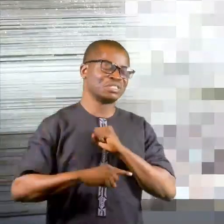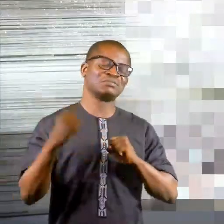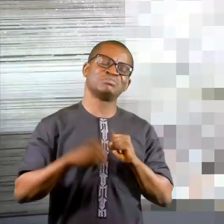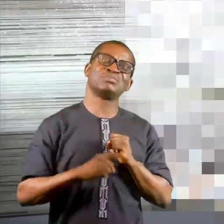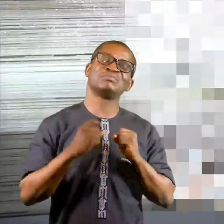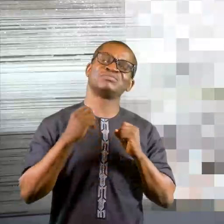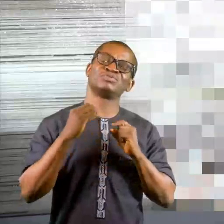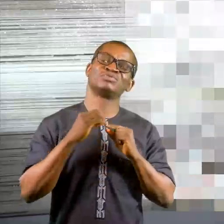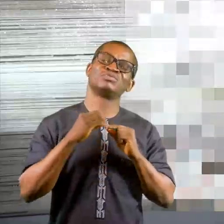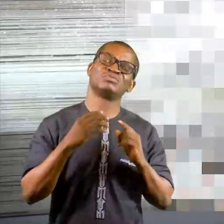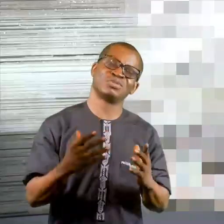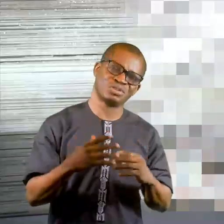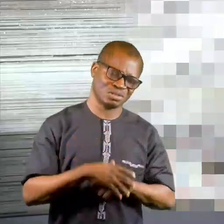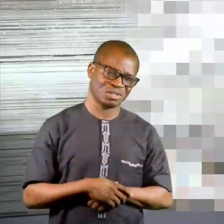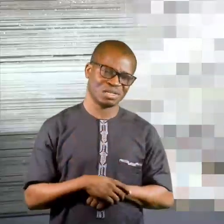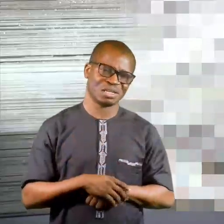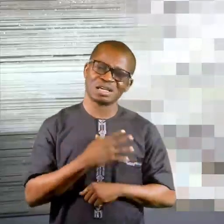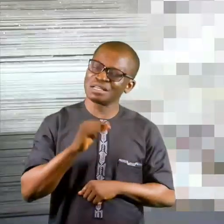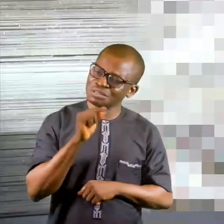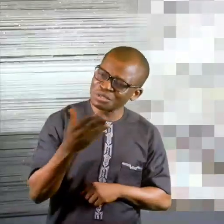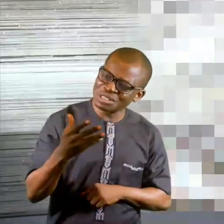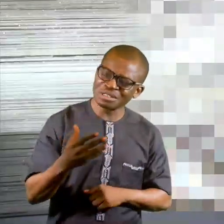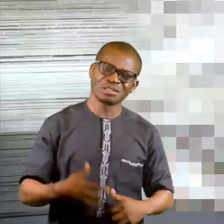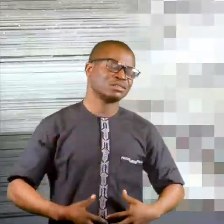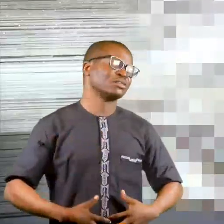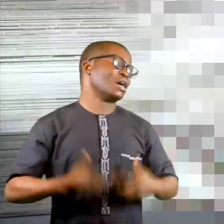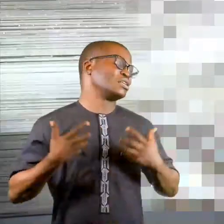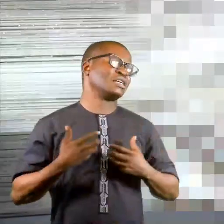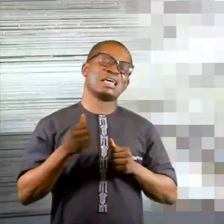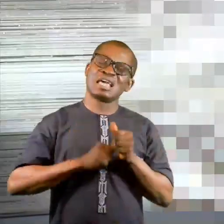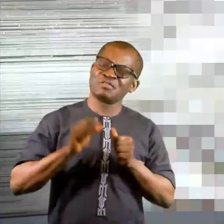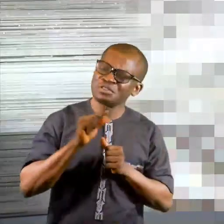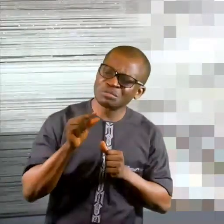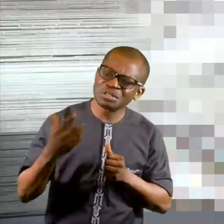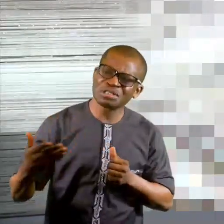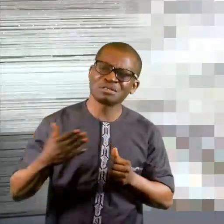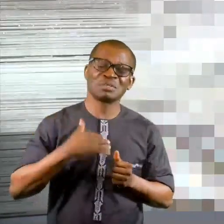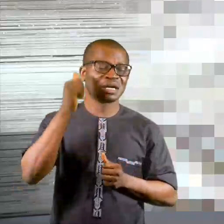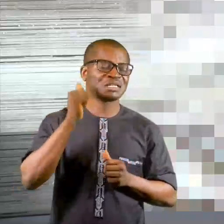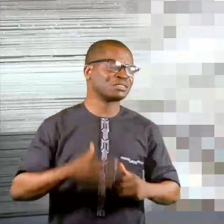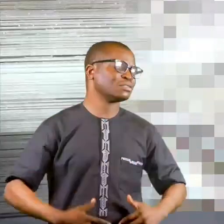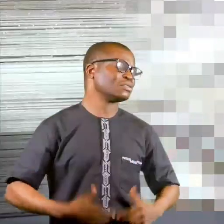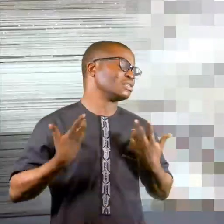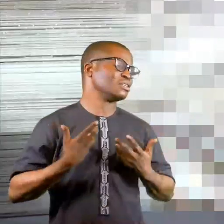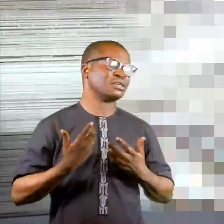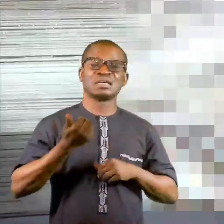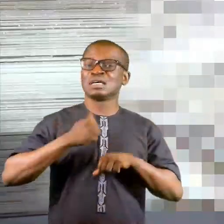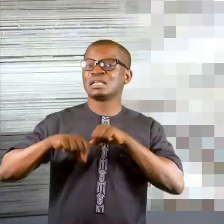me a lot, and she used to get angry every little thing. She got angry,